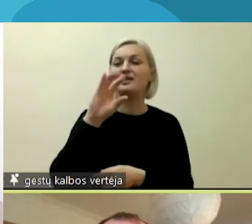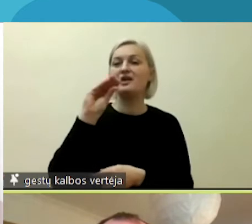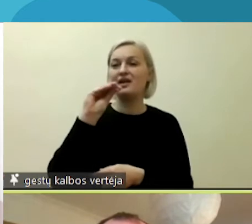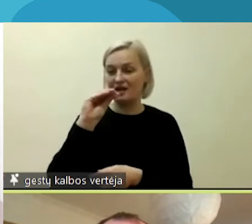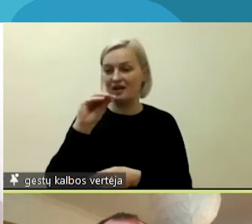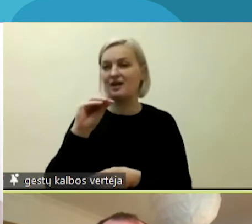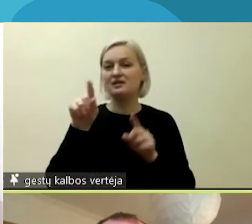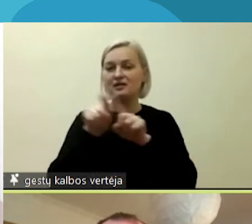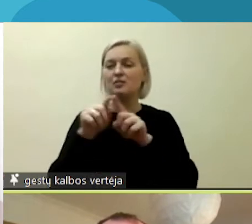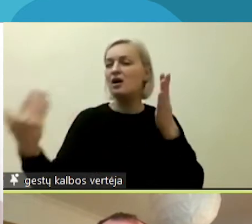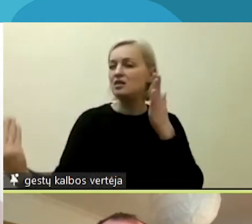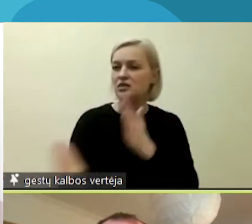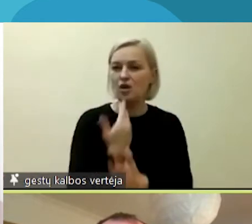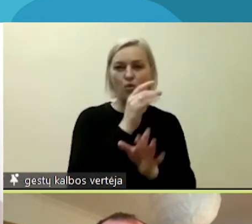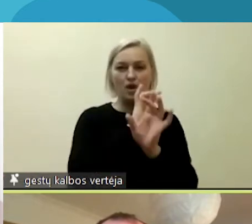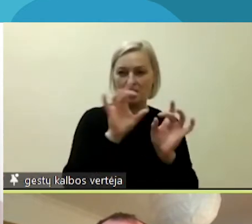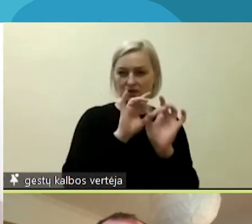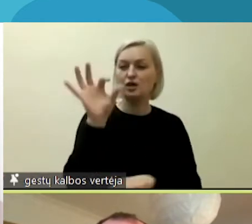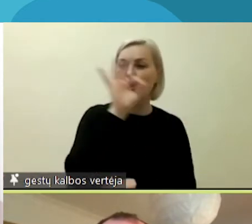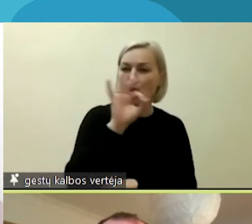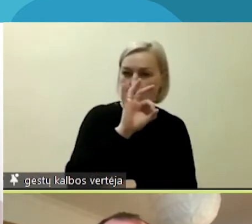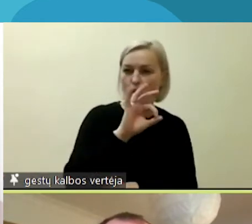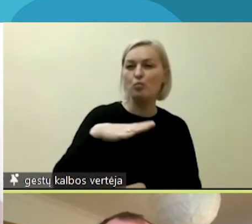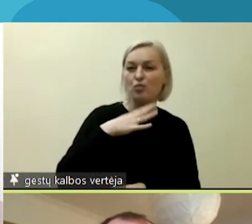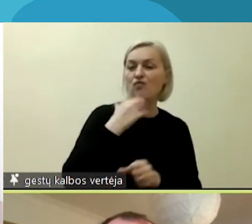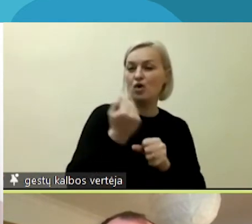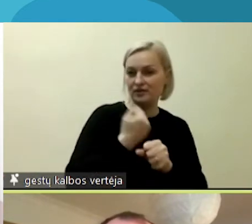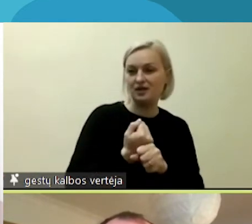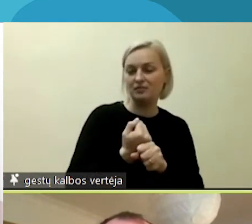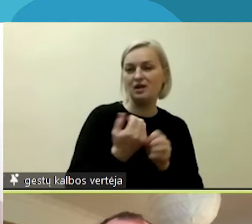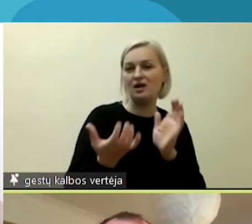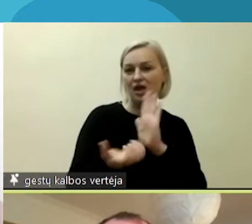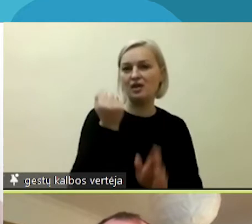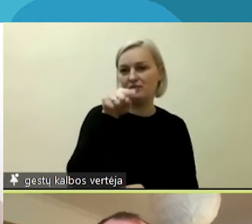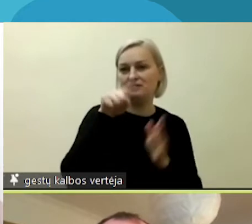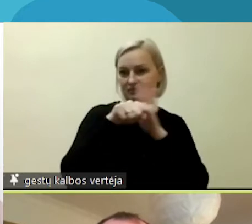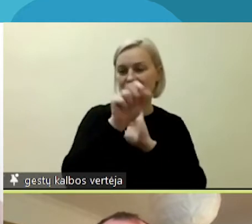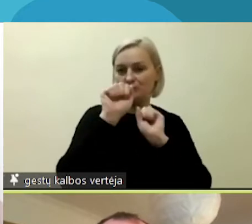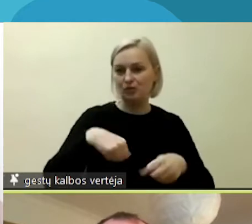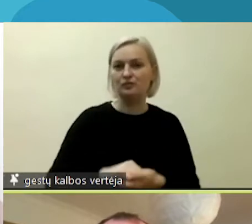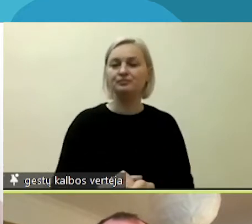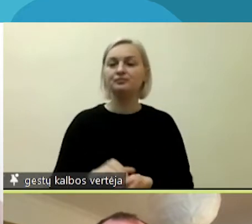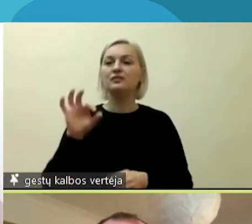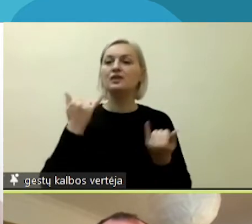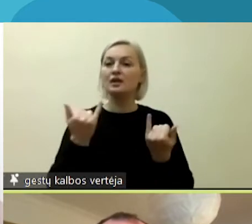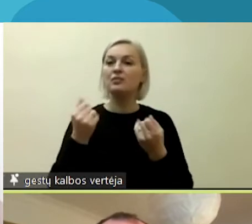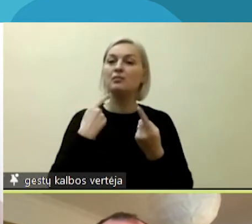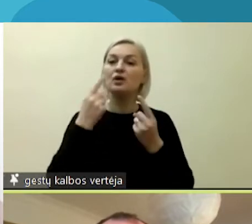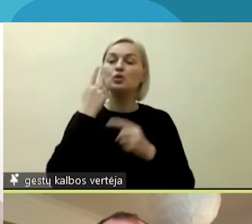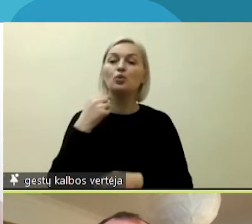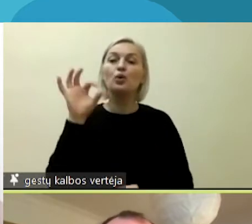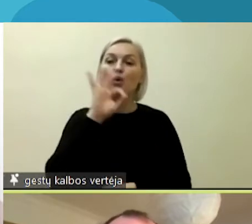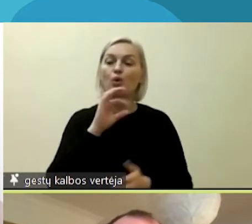And so I'll just talk a little bit about our achievements. So we've recorded close to 3,000 incidents in the last